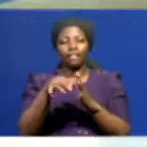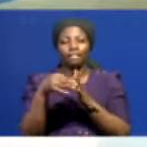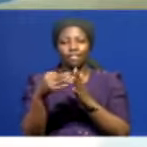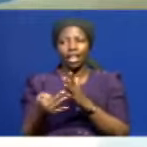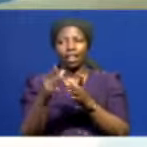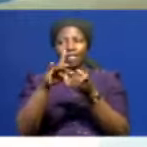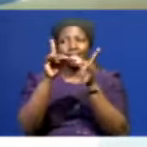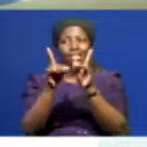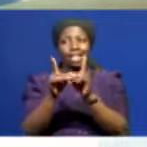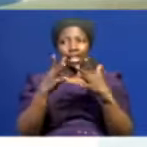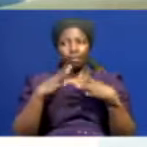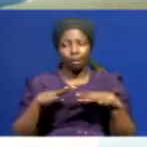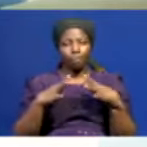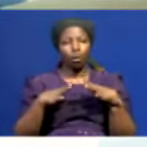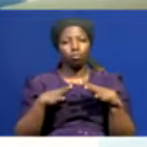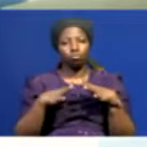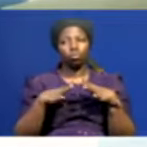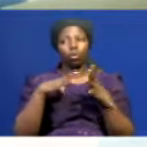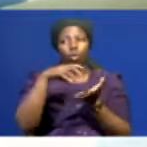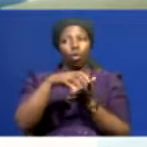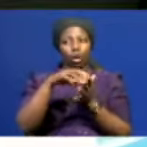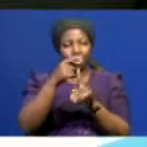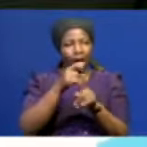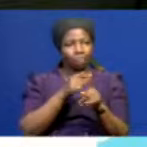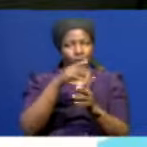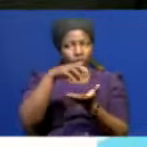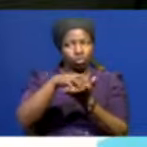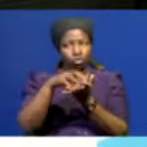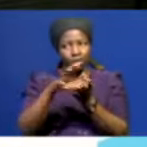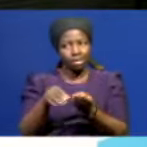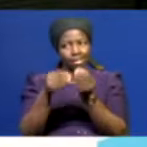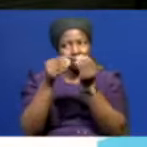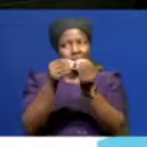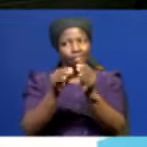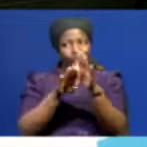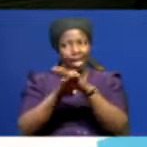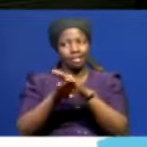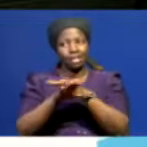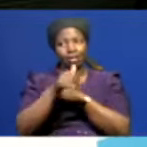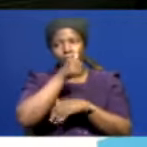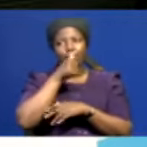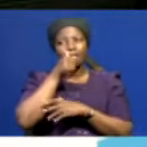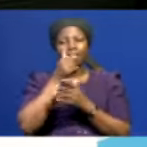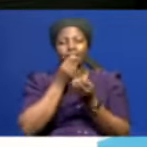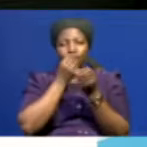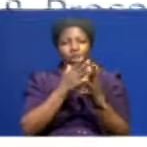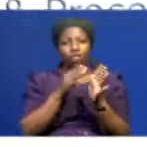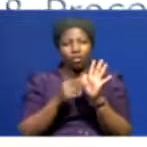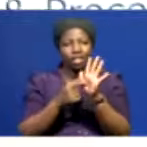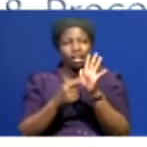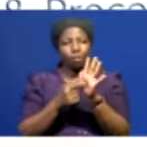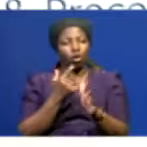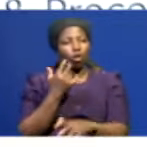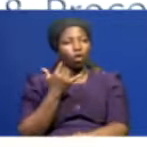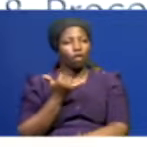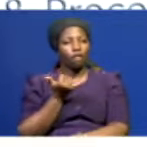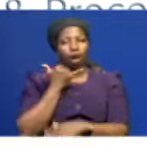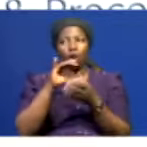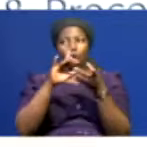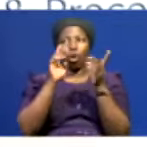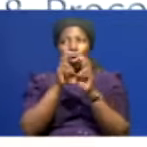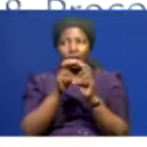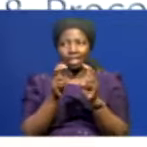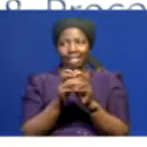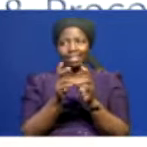subjects to read terms and conditions, hence giving access to private information such as contacts unknowingly. If at all you're